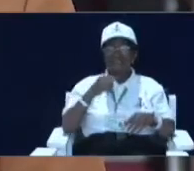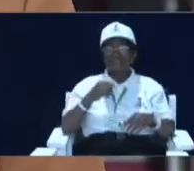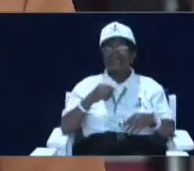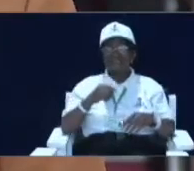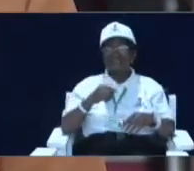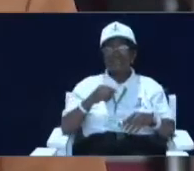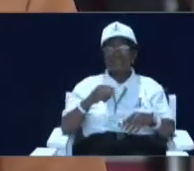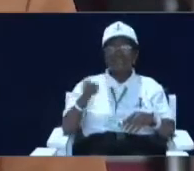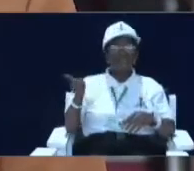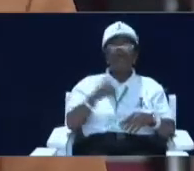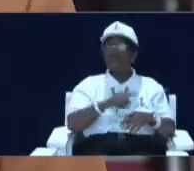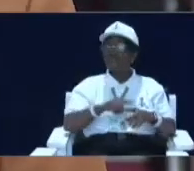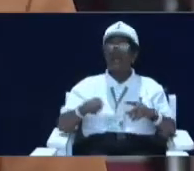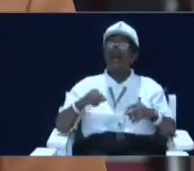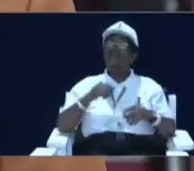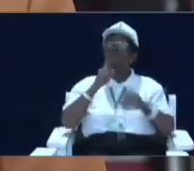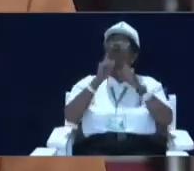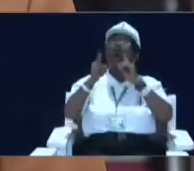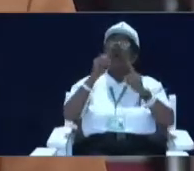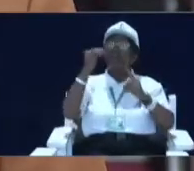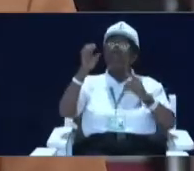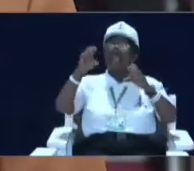said, you can't talk of enlargement